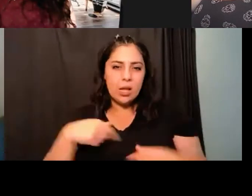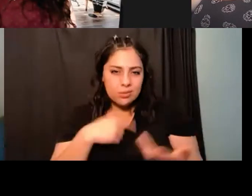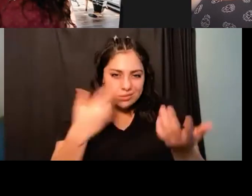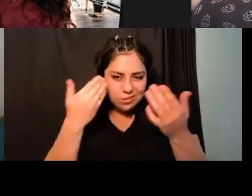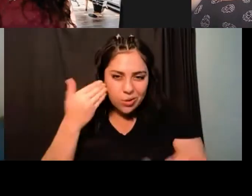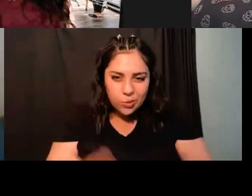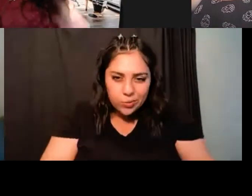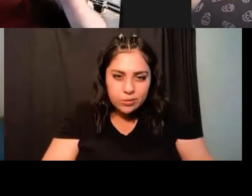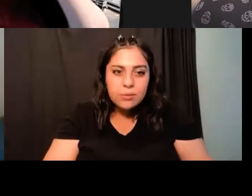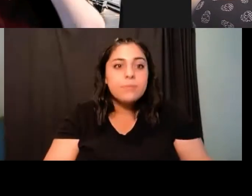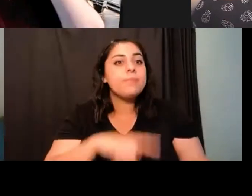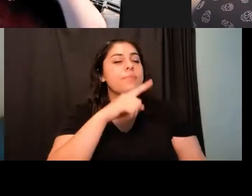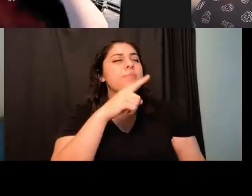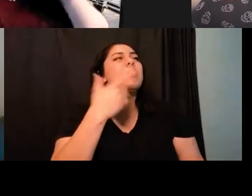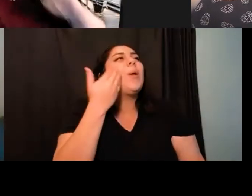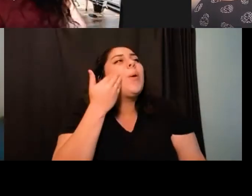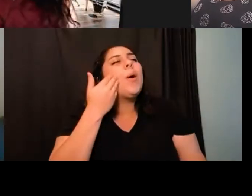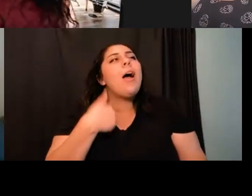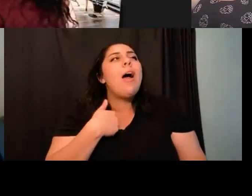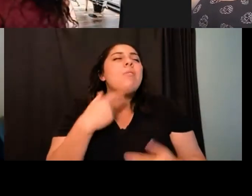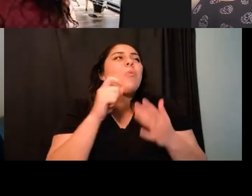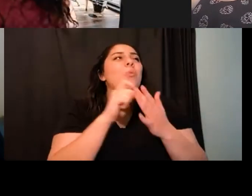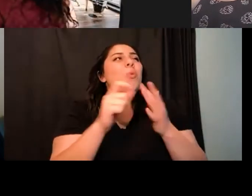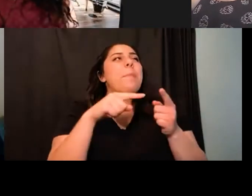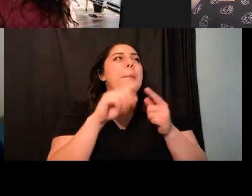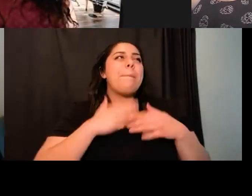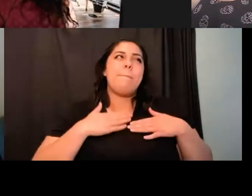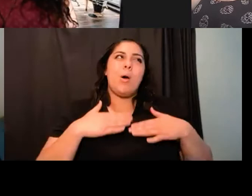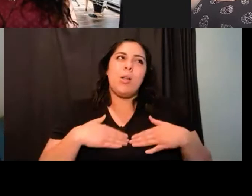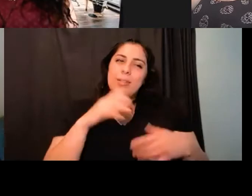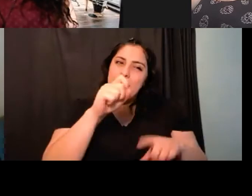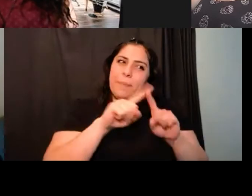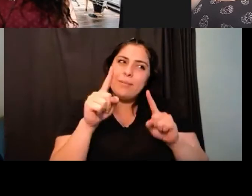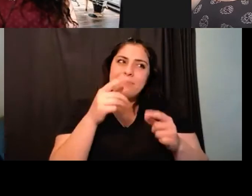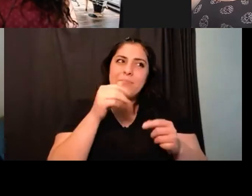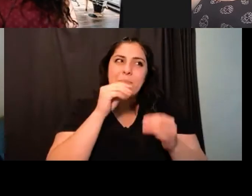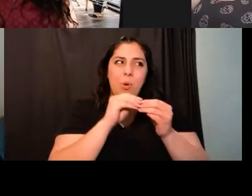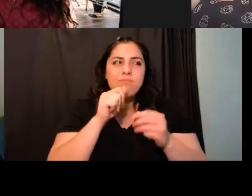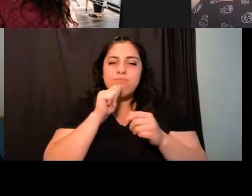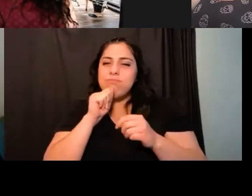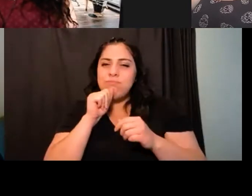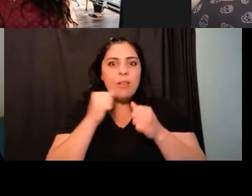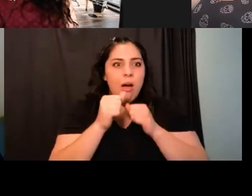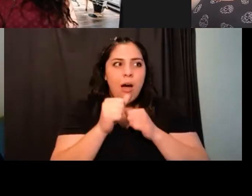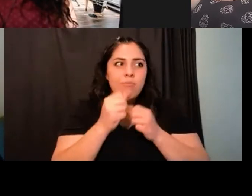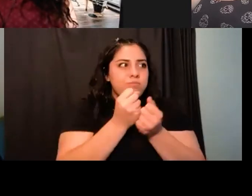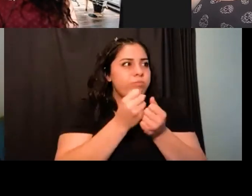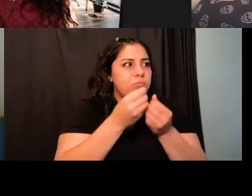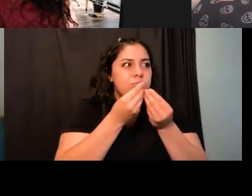written about my body, but in private, right? In little journals and stuff. Not like this, not this level